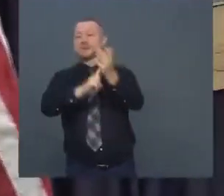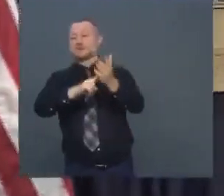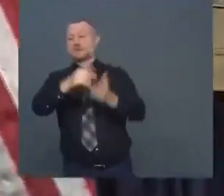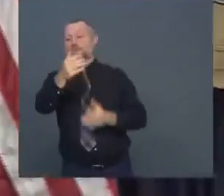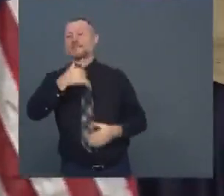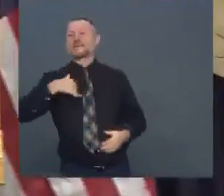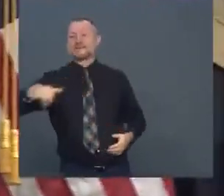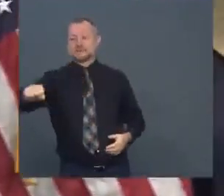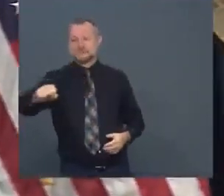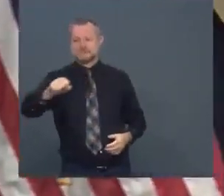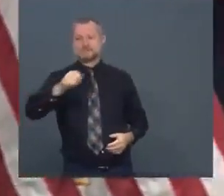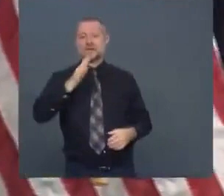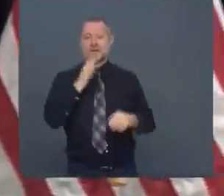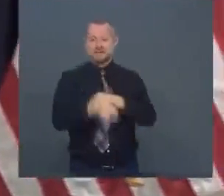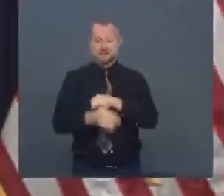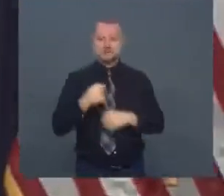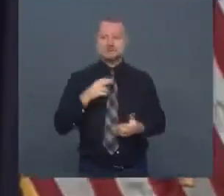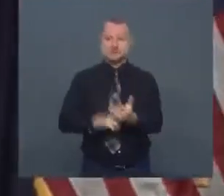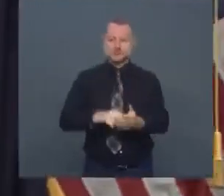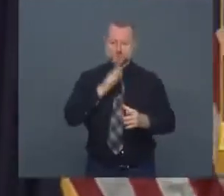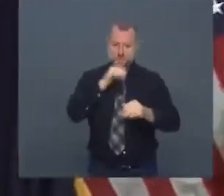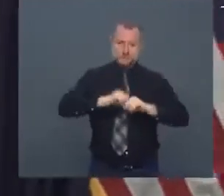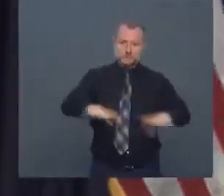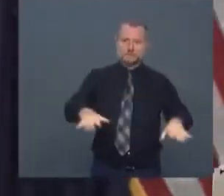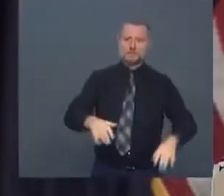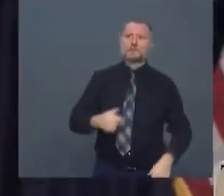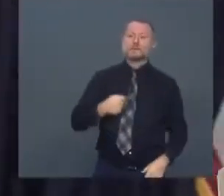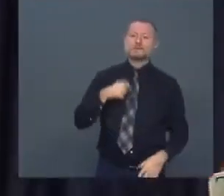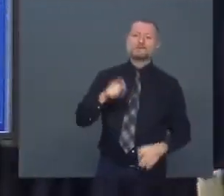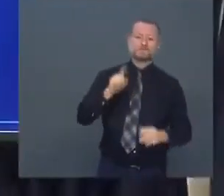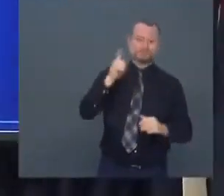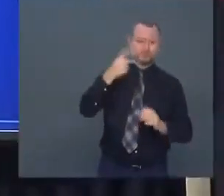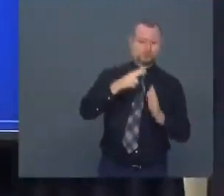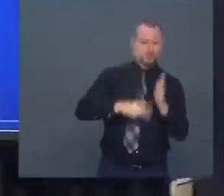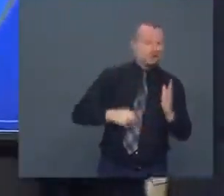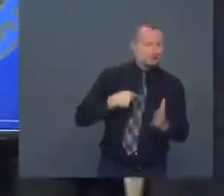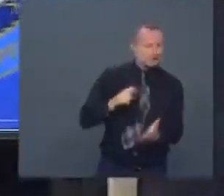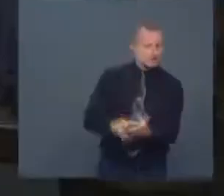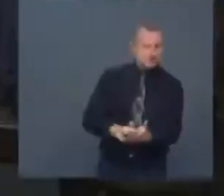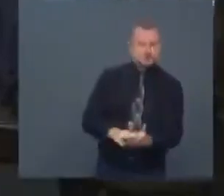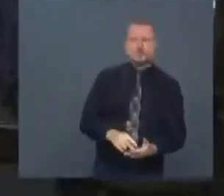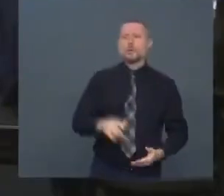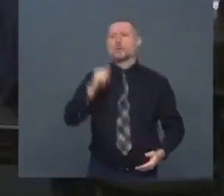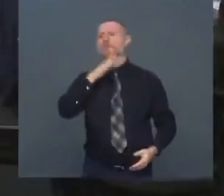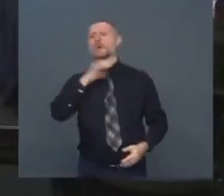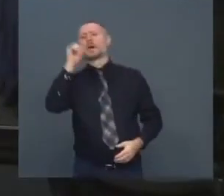release it right after I sign it. I need to read it You know, before I when sign people it. look at the rent relief payments